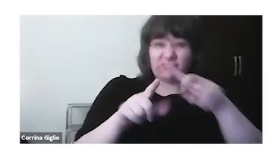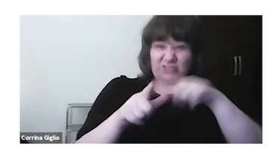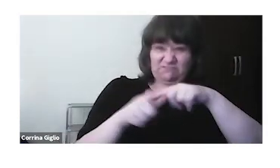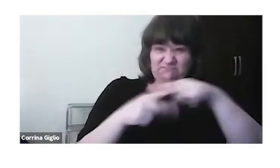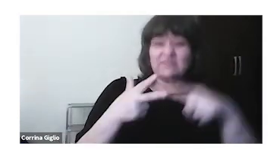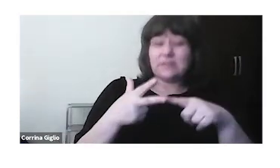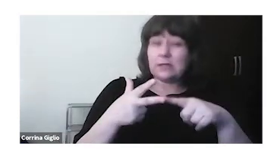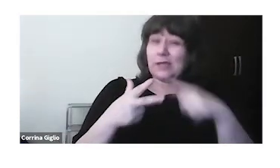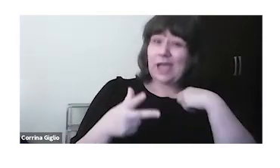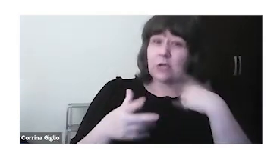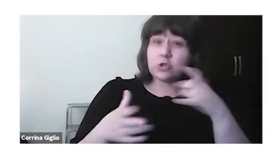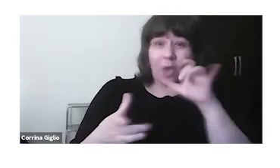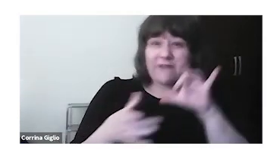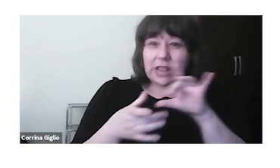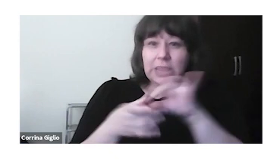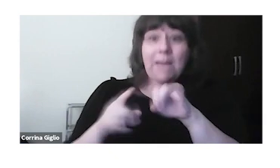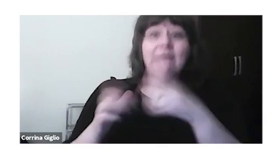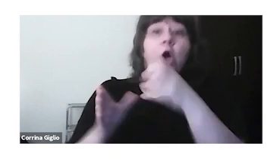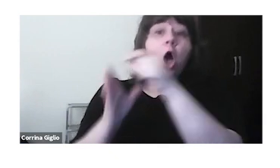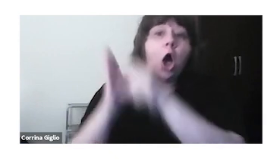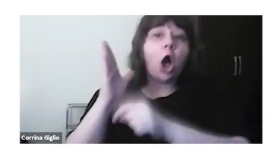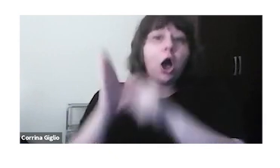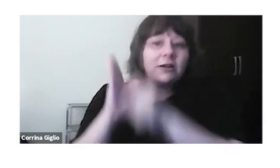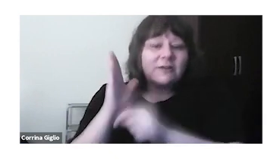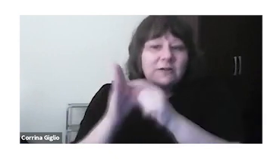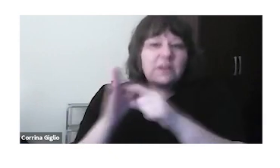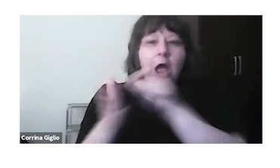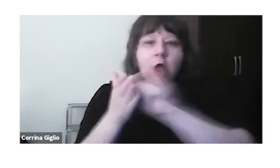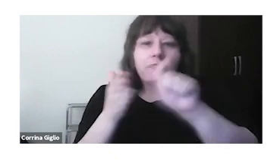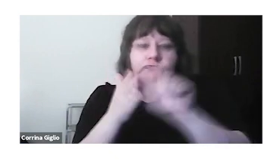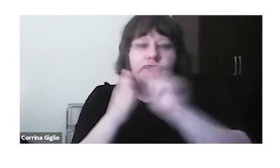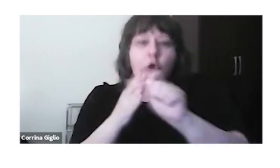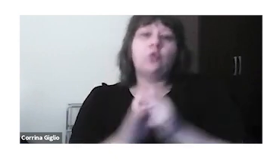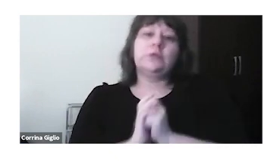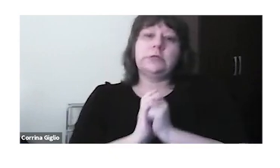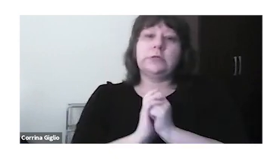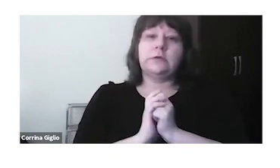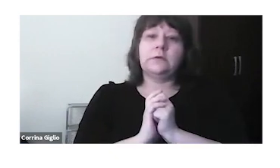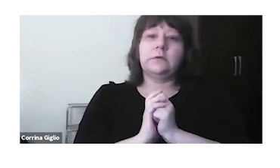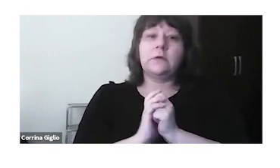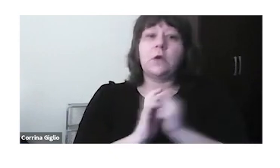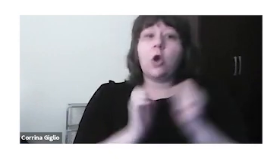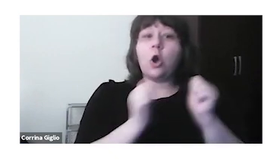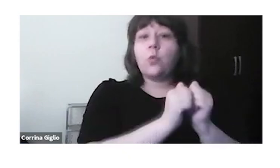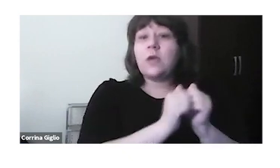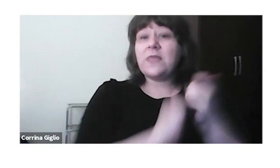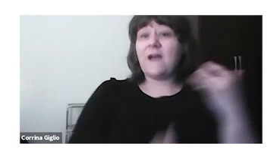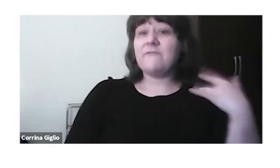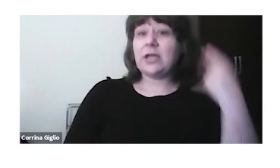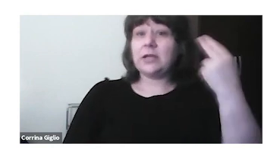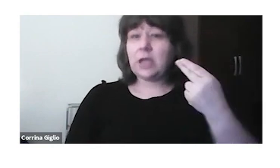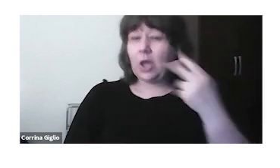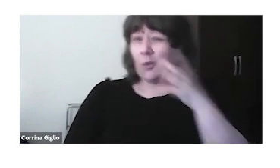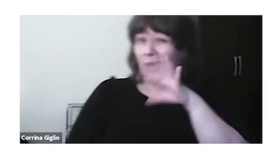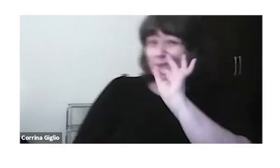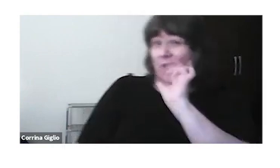I don't have the link. I have an article that I wrote on inserting enslaved people into fashion history. I'll find that later and put